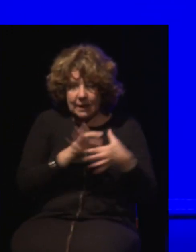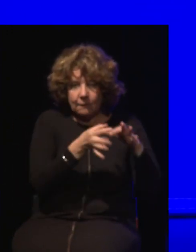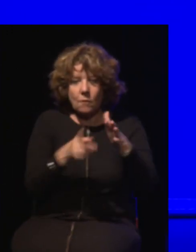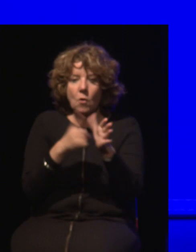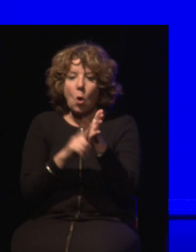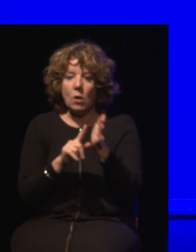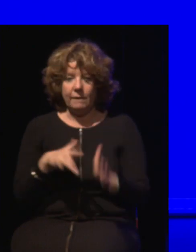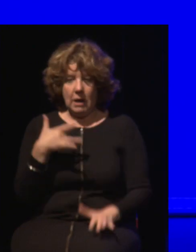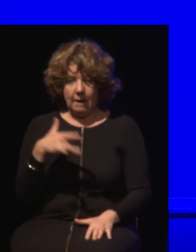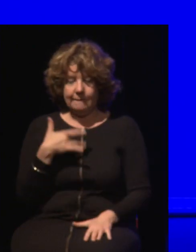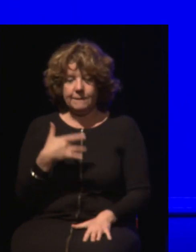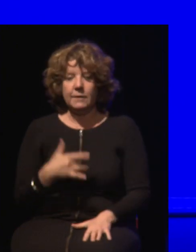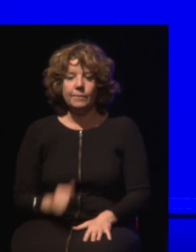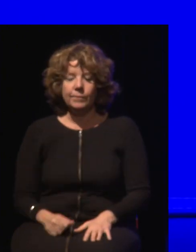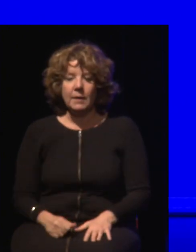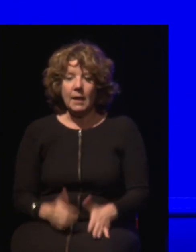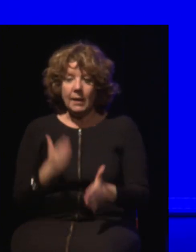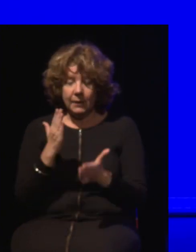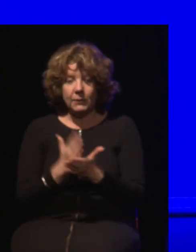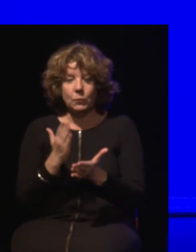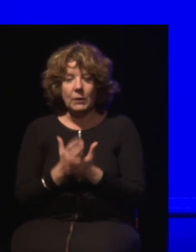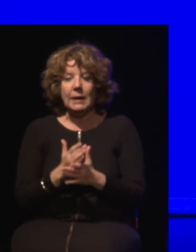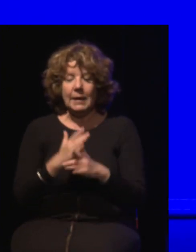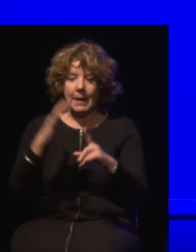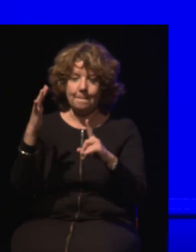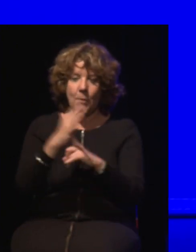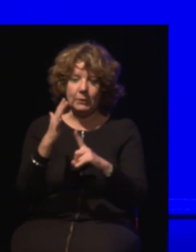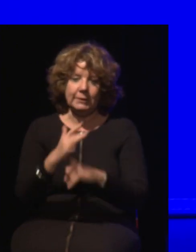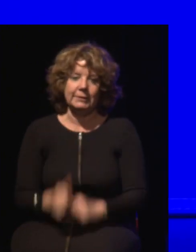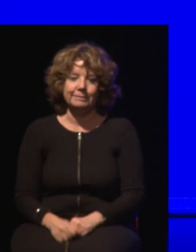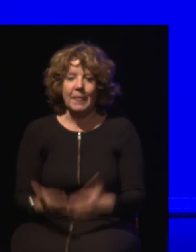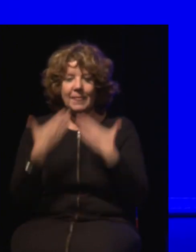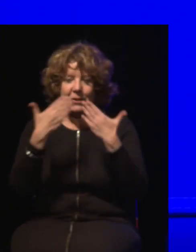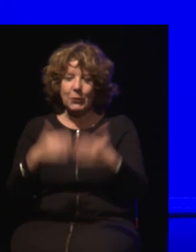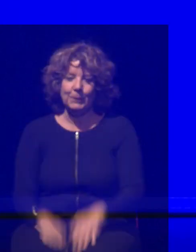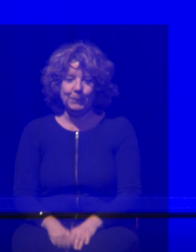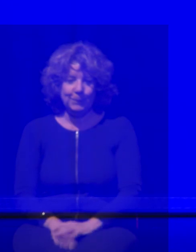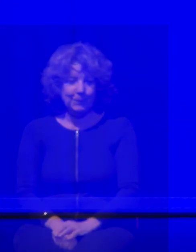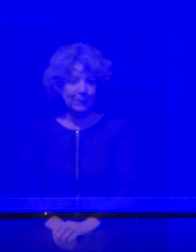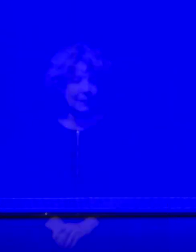place within the interconnectedness of all of life is audible.